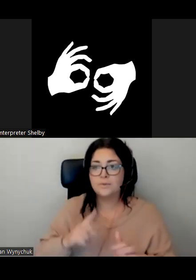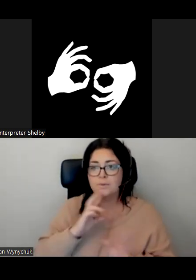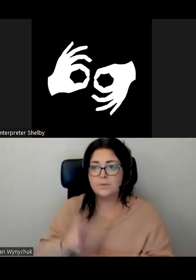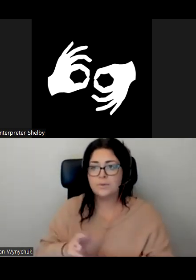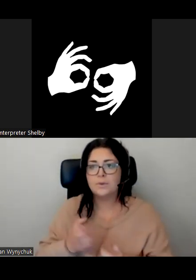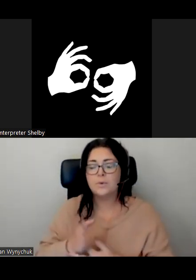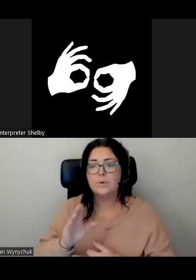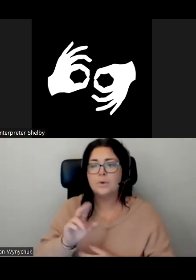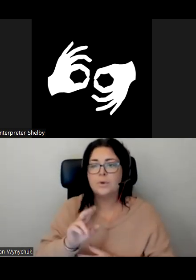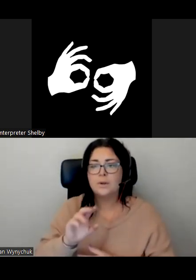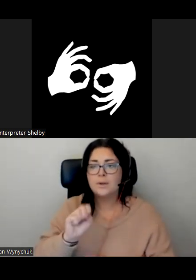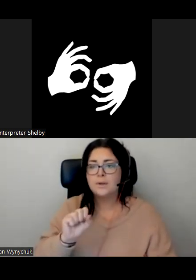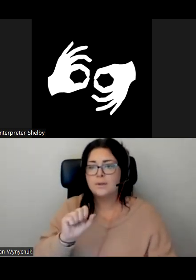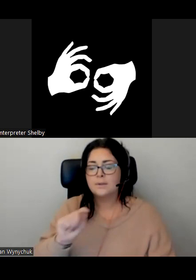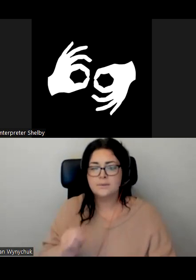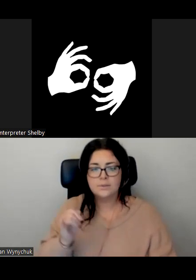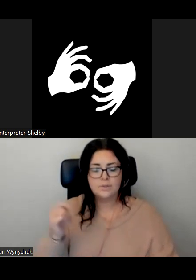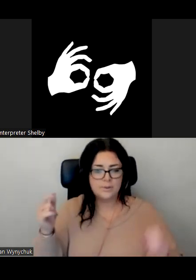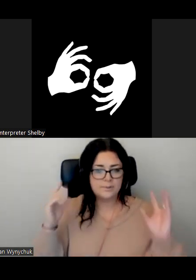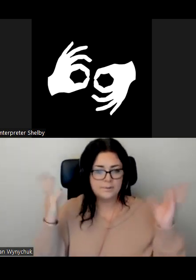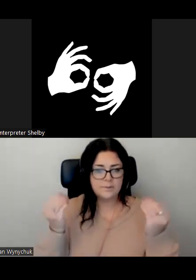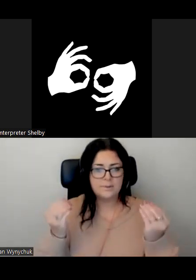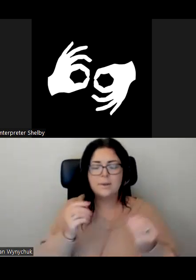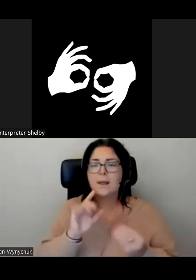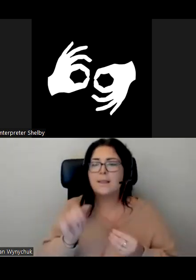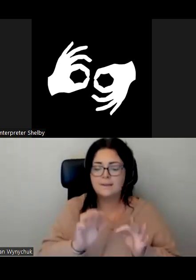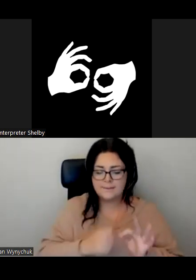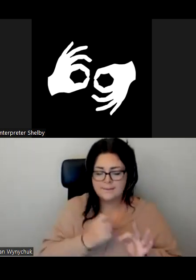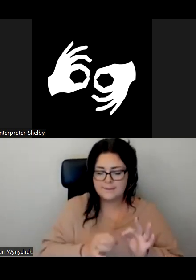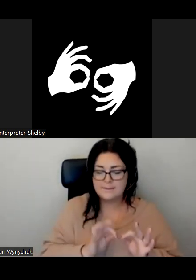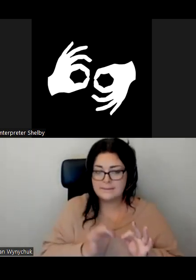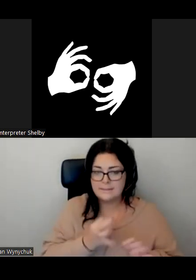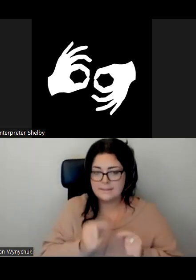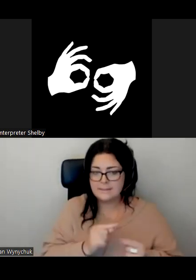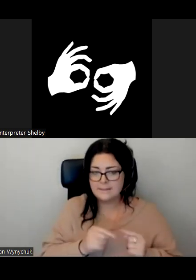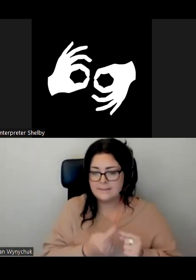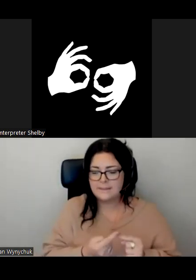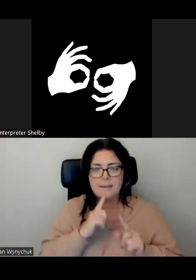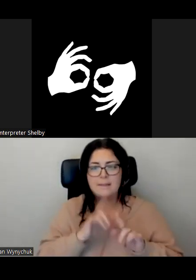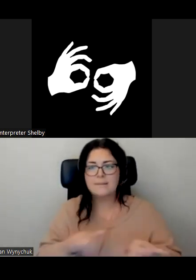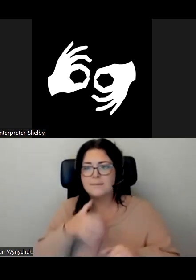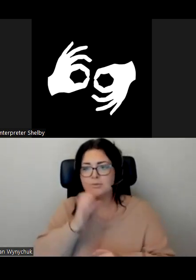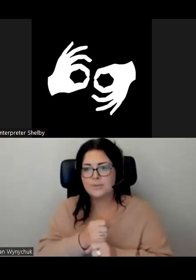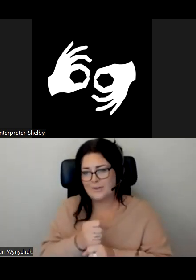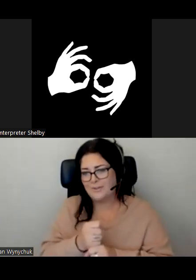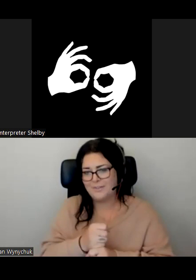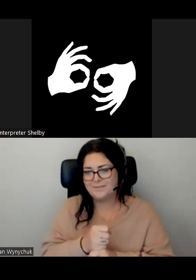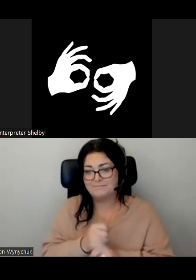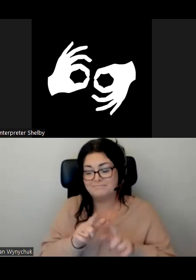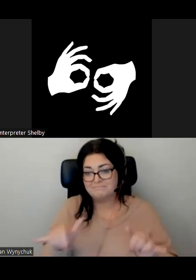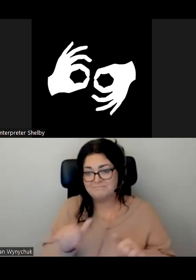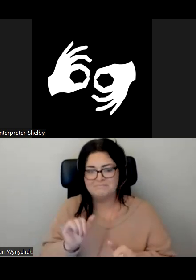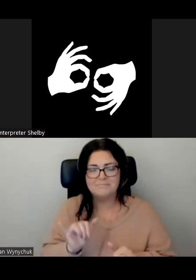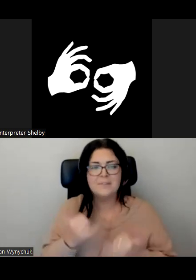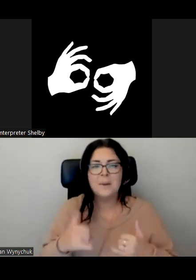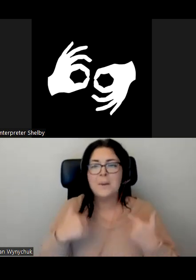John's Ambulance and knitting while drinking coffee at the same time. So Sara, can you please, I'm going to go ahead and stop sharing